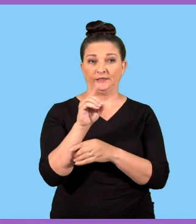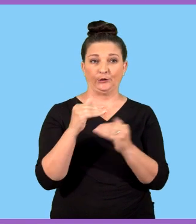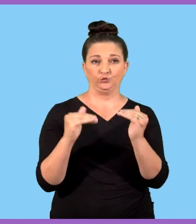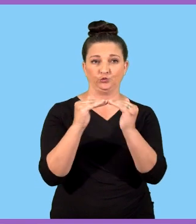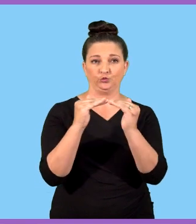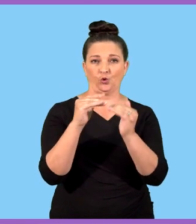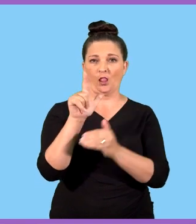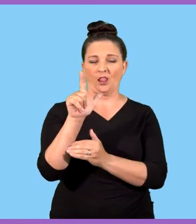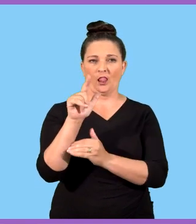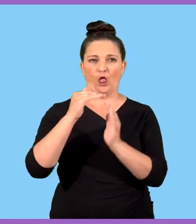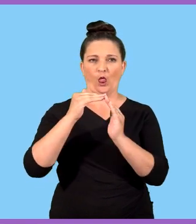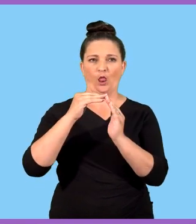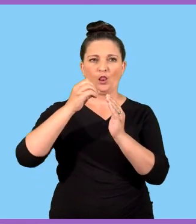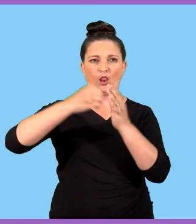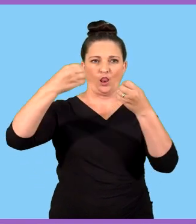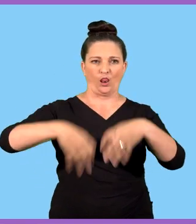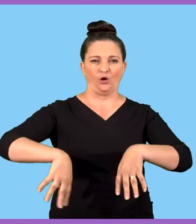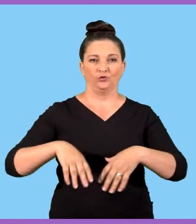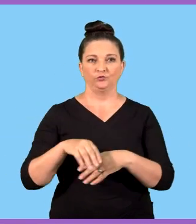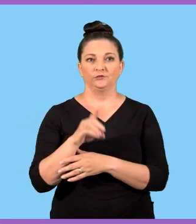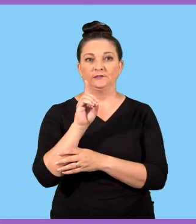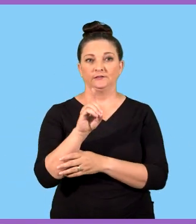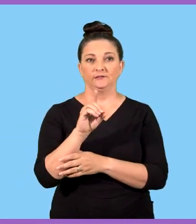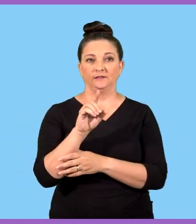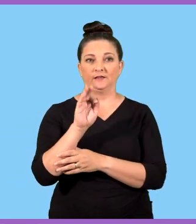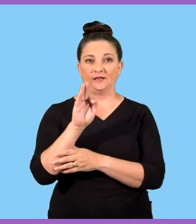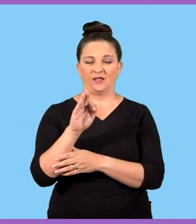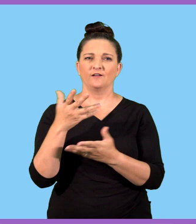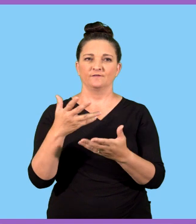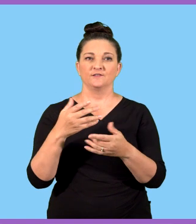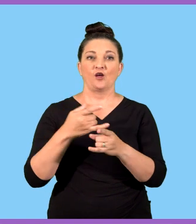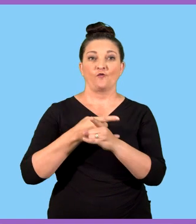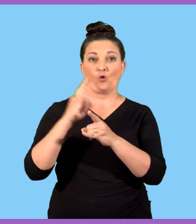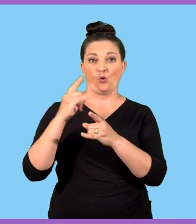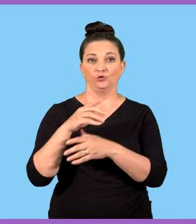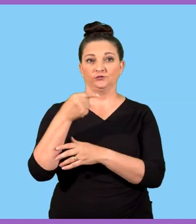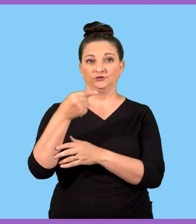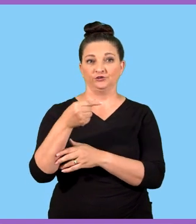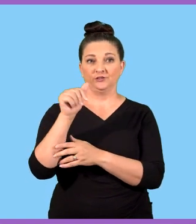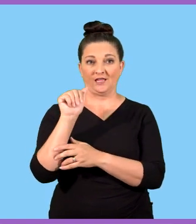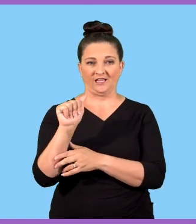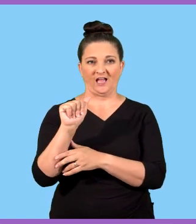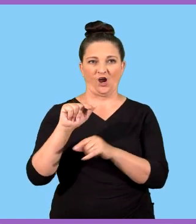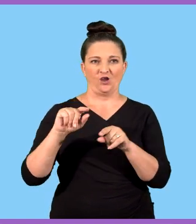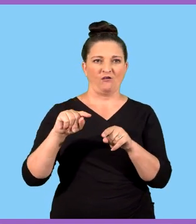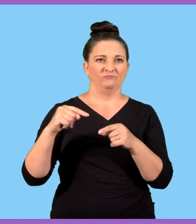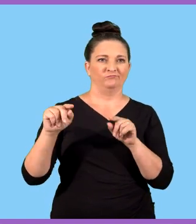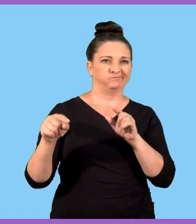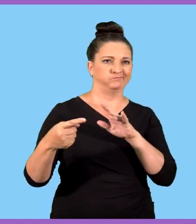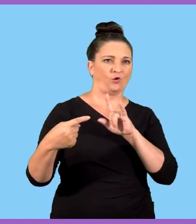L, losses. GF stands for goals for. GA, goals